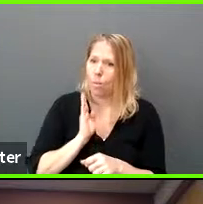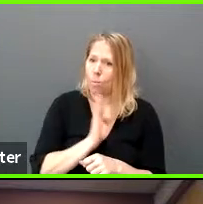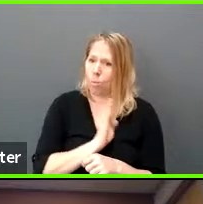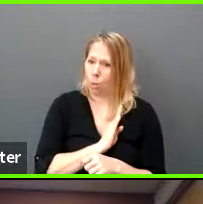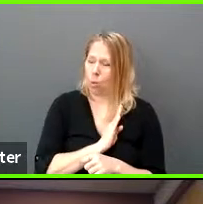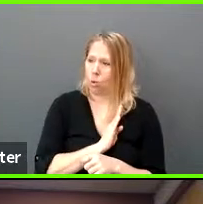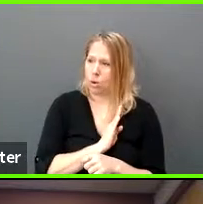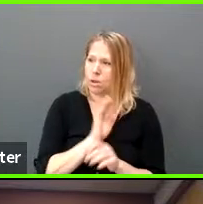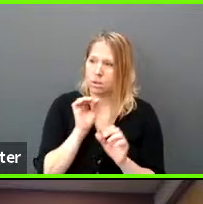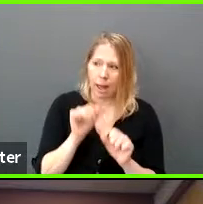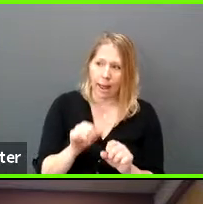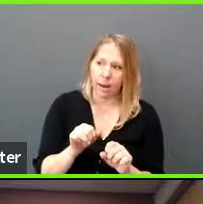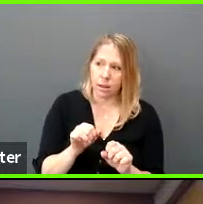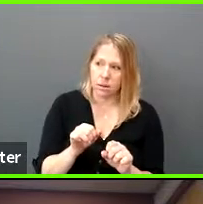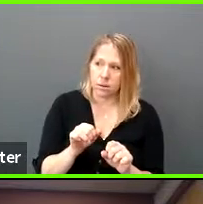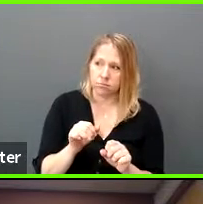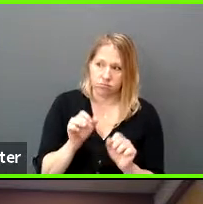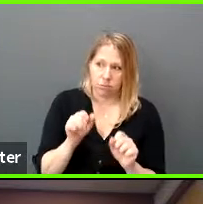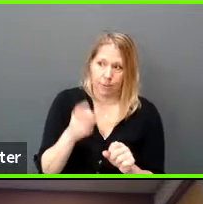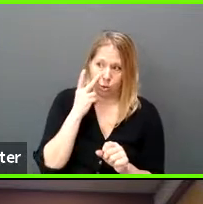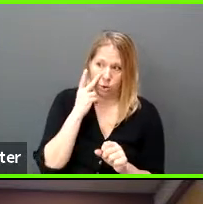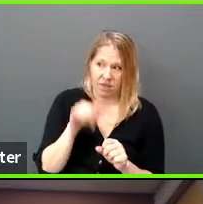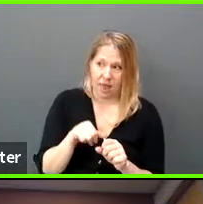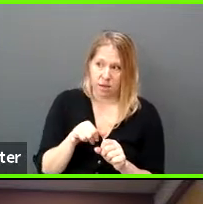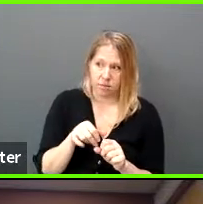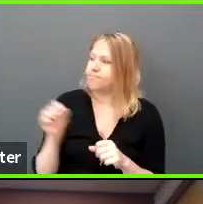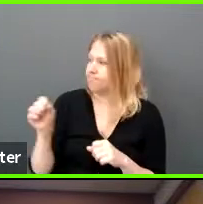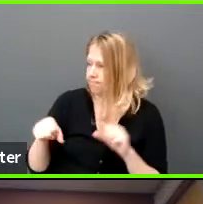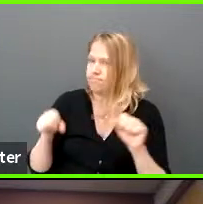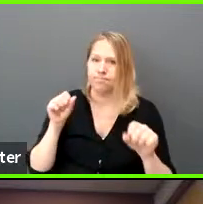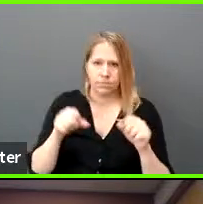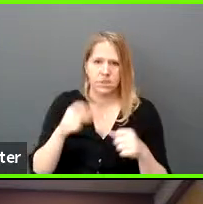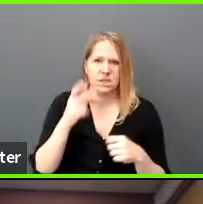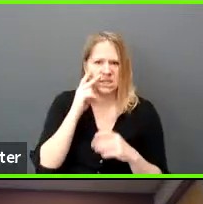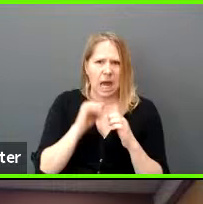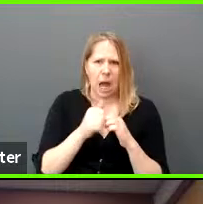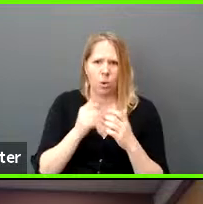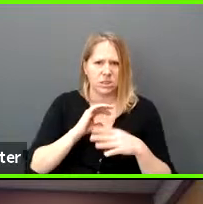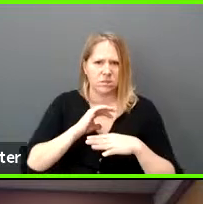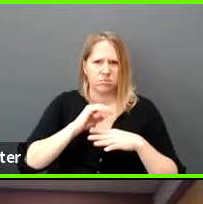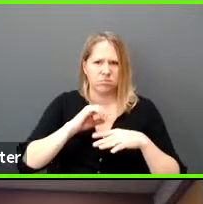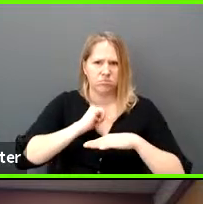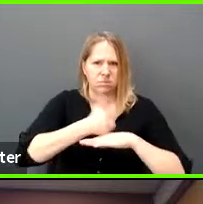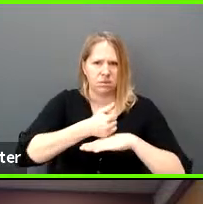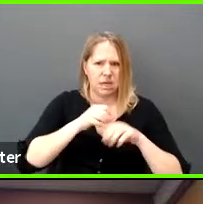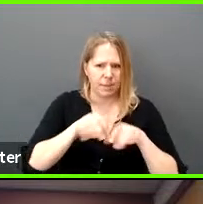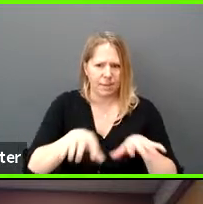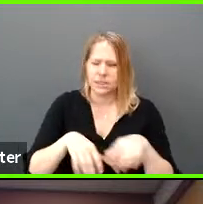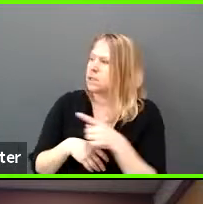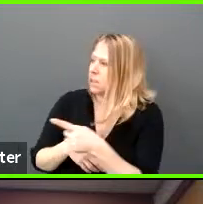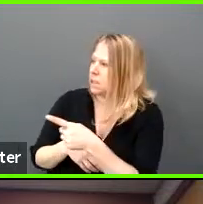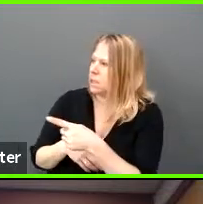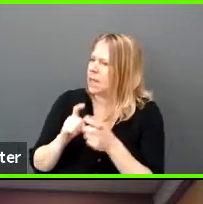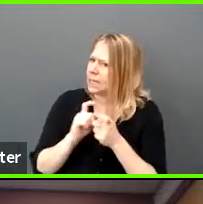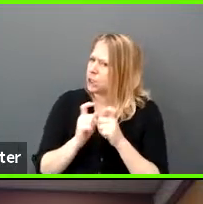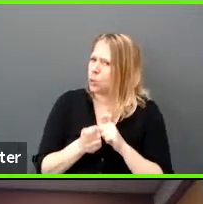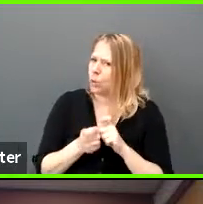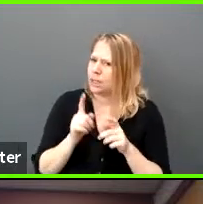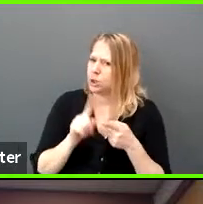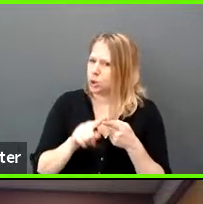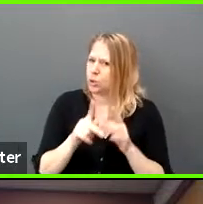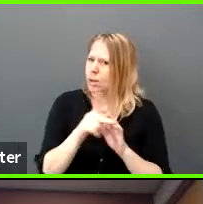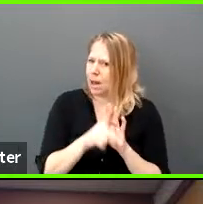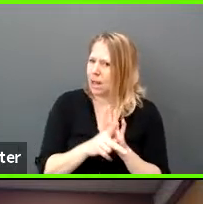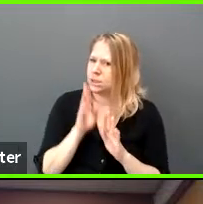to at least be able to see that, so that we can see how it's being implemented? Dr. Cuneo, any tweaks to the policy would